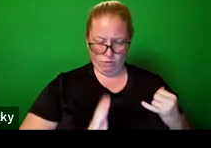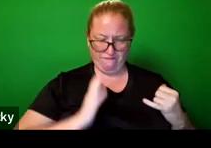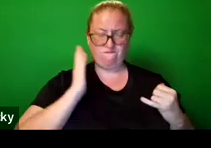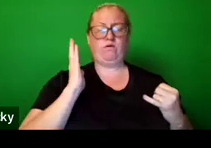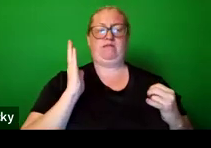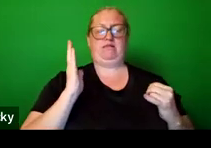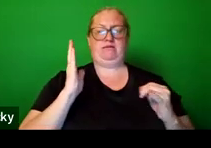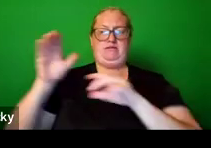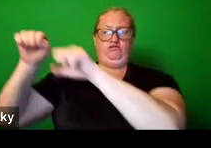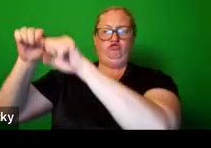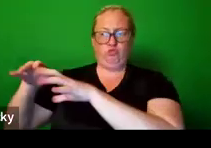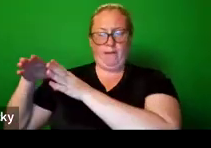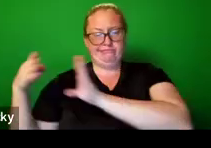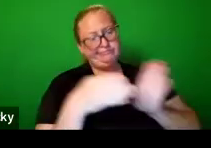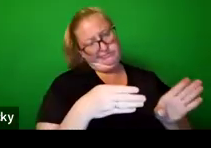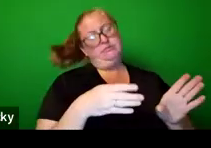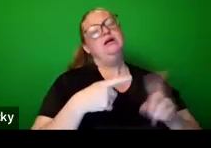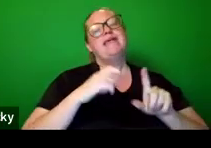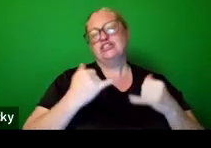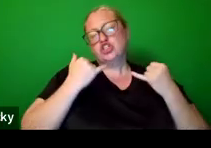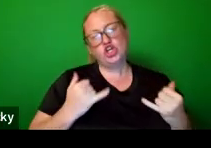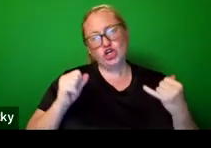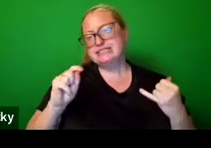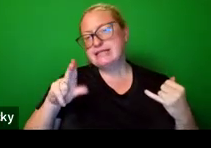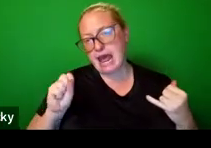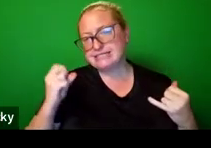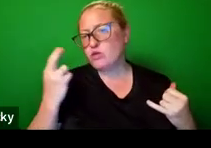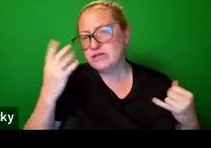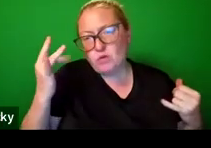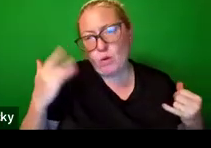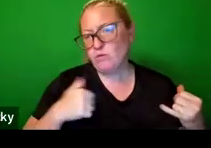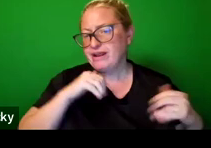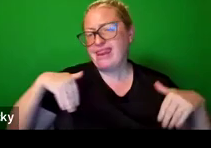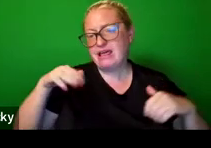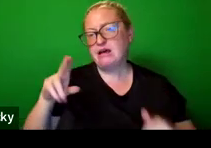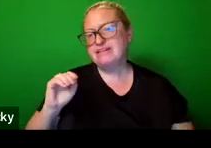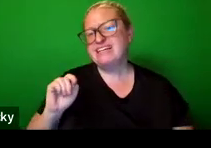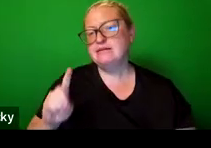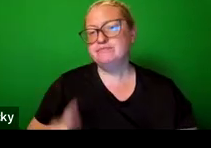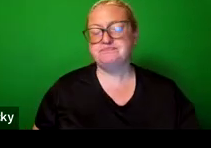course from this. But this is the current status of it and why it hasn't been updated yet.